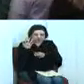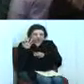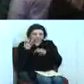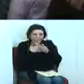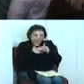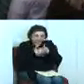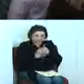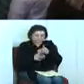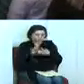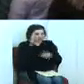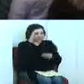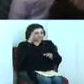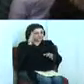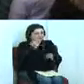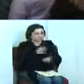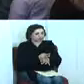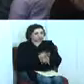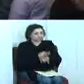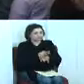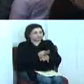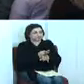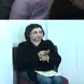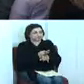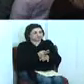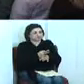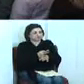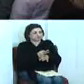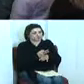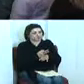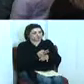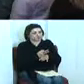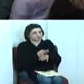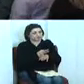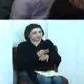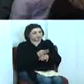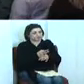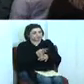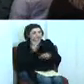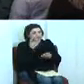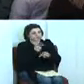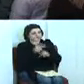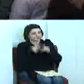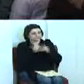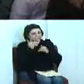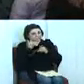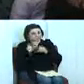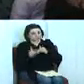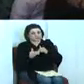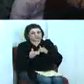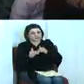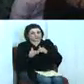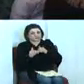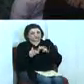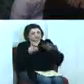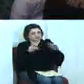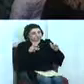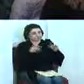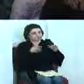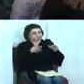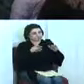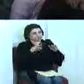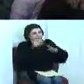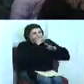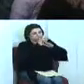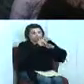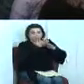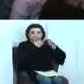The faith that will get us over this next hurdle, whatever it is in our lives. Whether